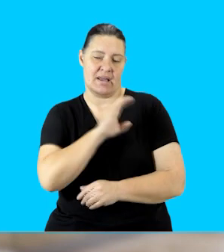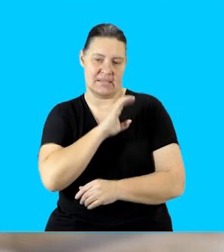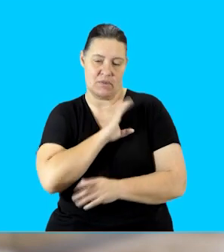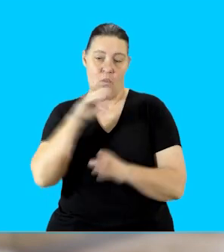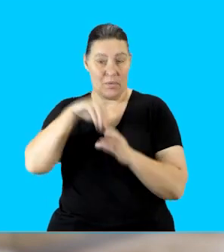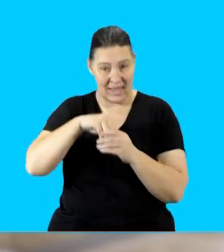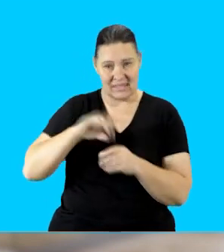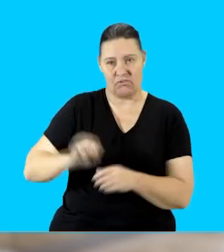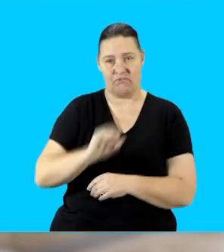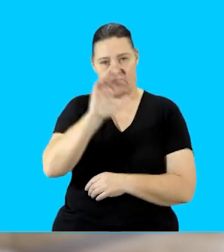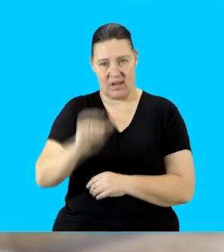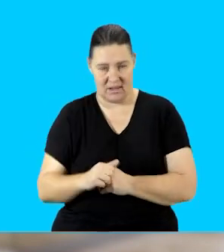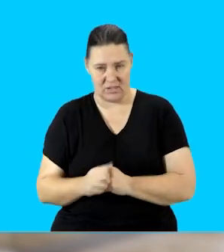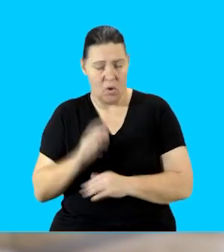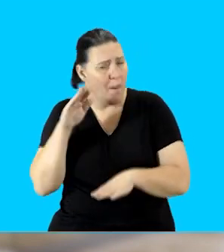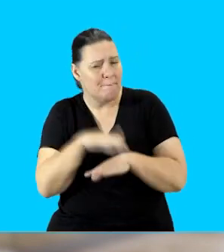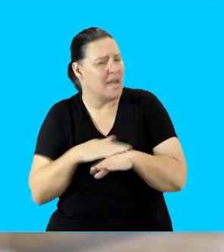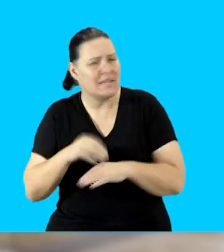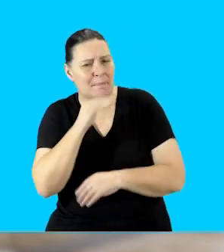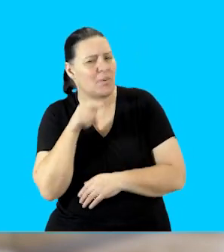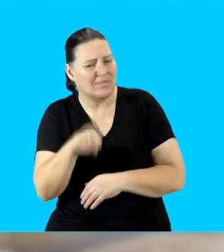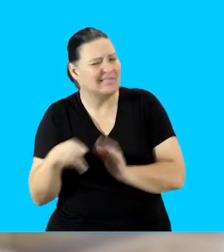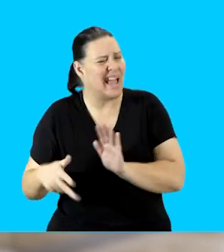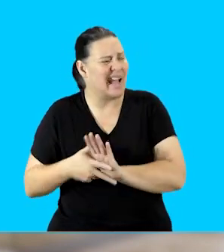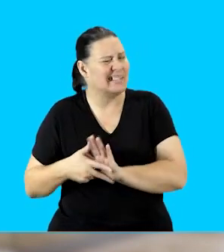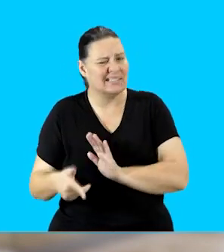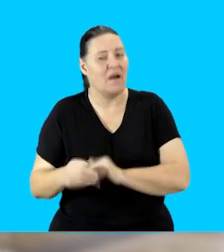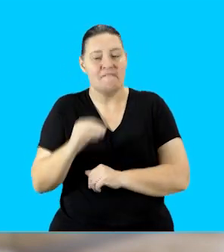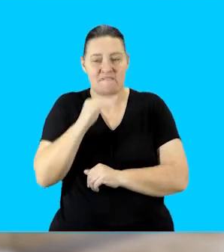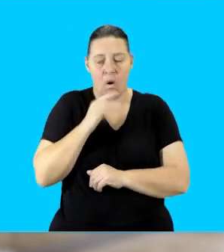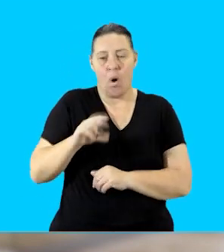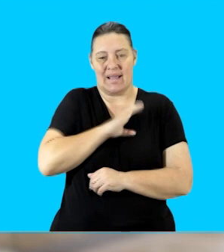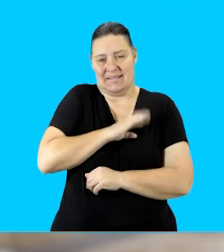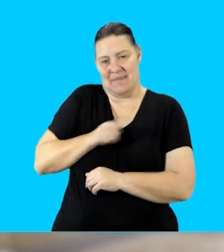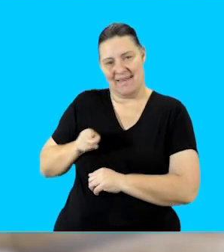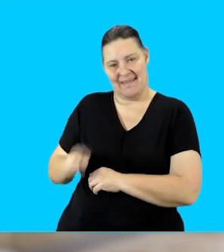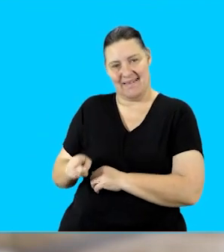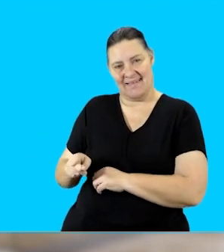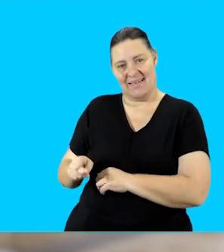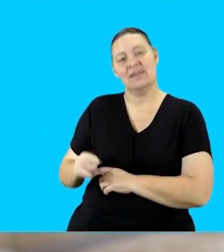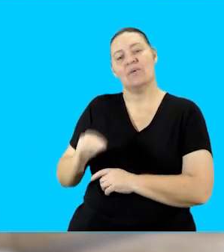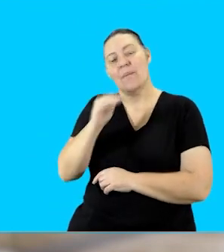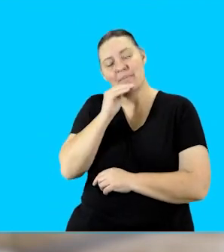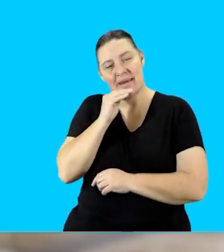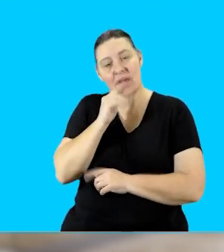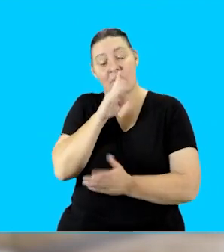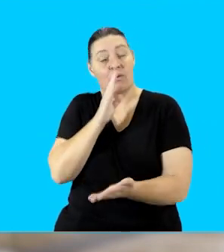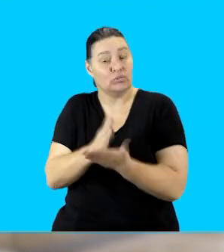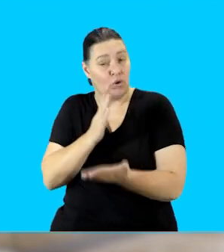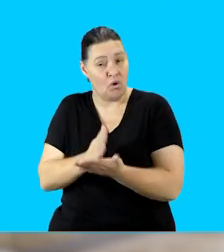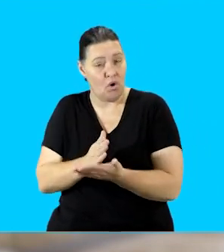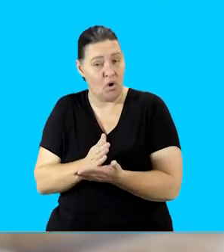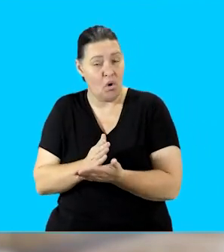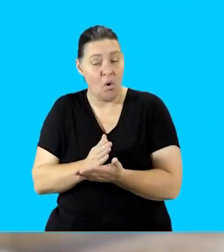for consumers, whereby it ensures that whatever money that you pay for a product, you get the benefits